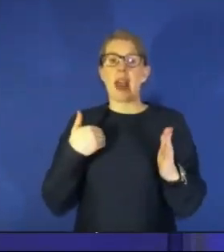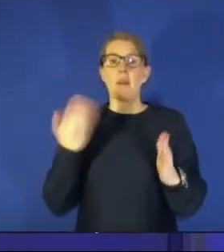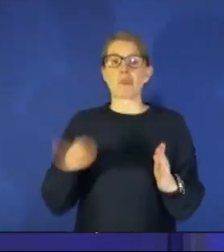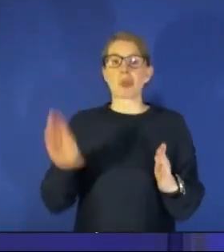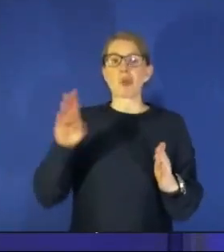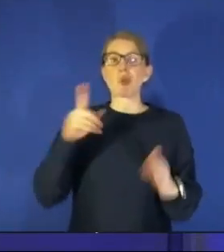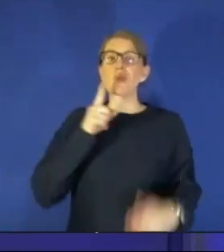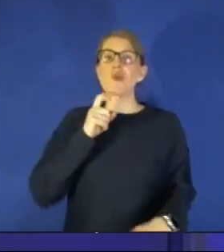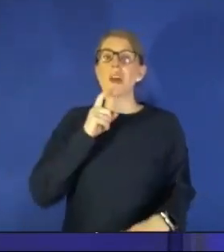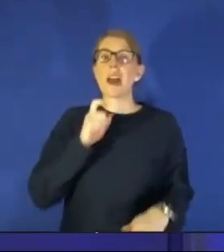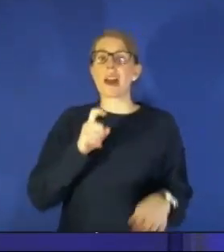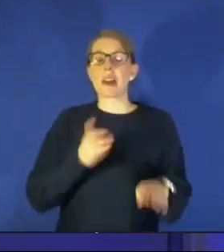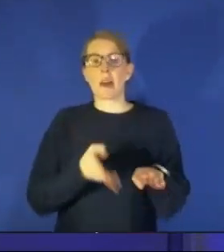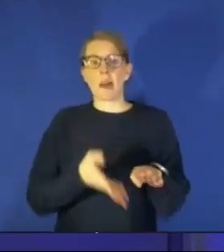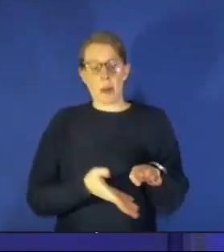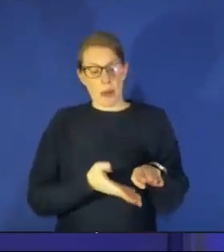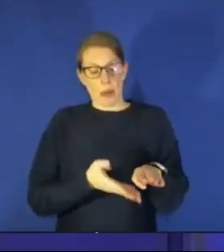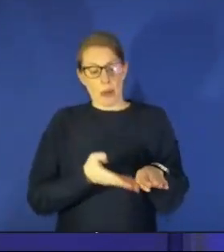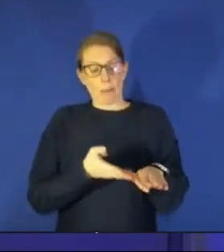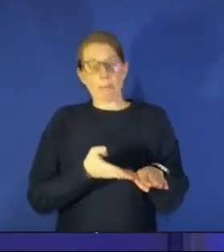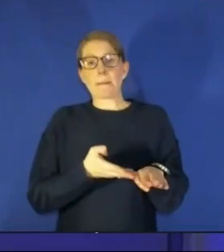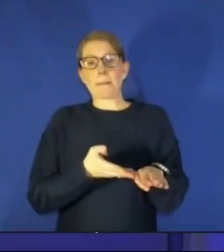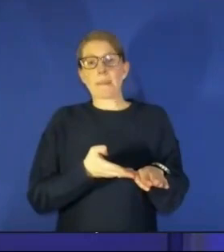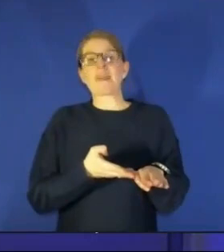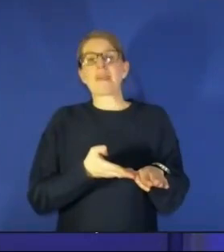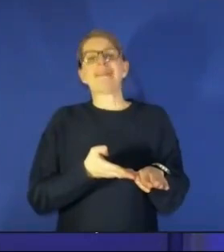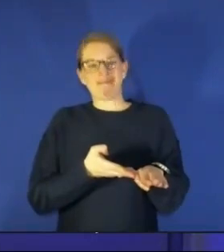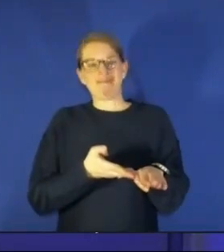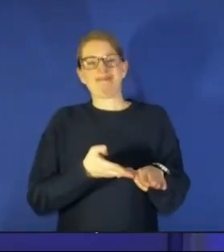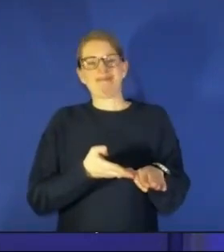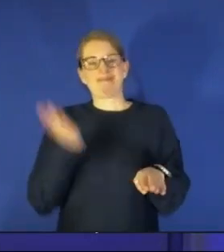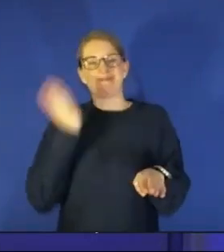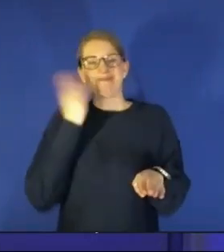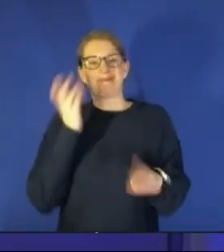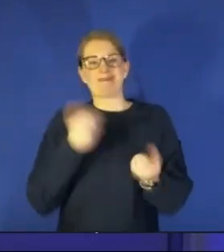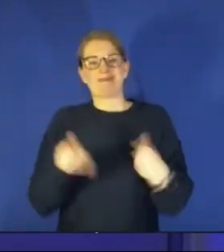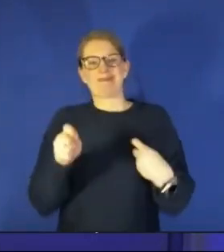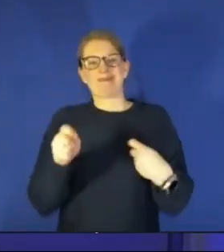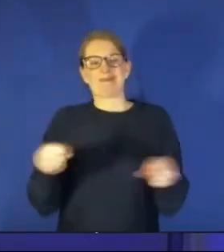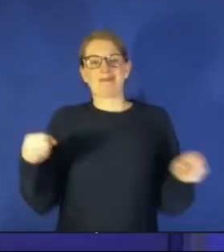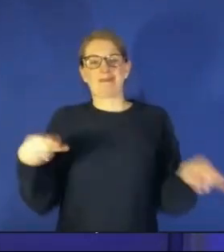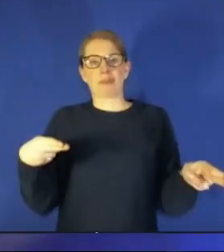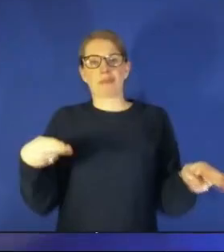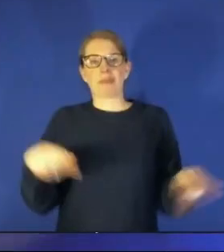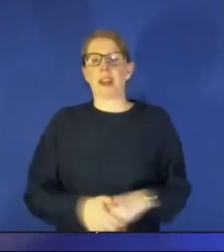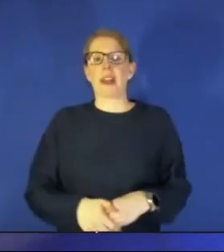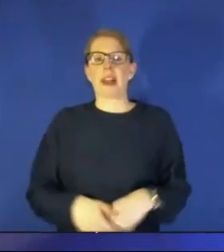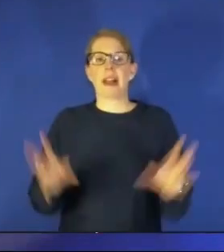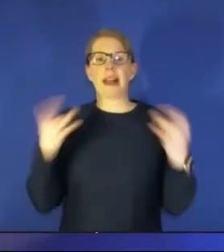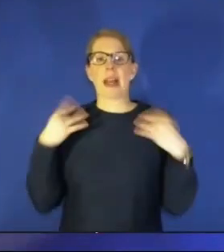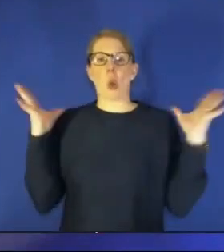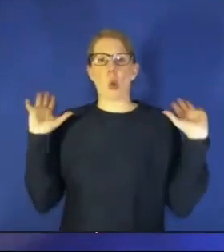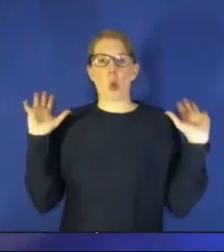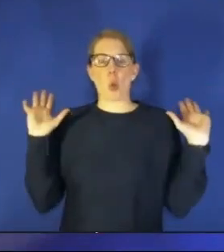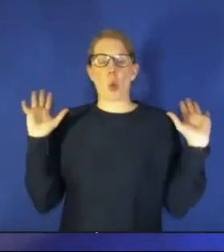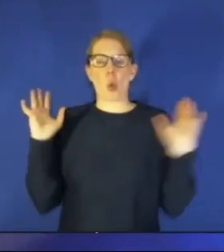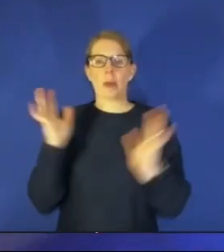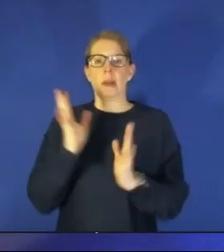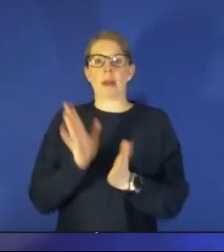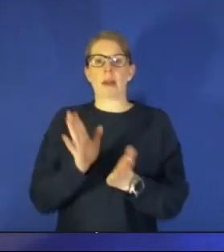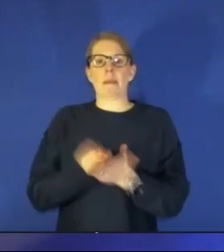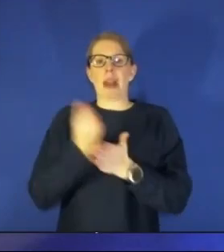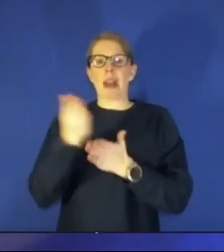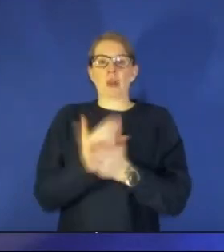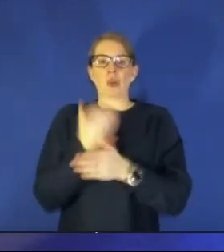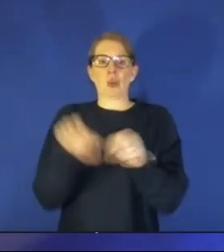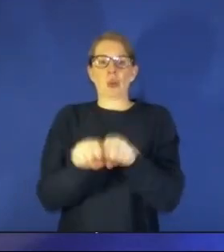marks. And as soon as they get worn down and worn off, your shoes are done. You gotta let it go. Let it go. It's worth it. Get it's a new worth pair. it. No, I'm glad you both brought that up. That's